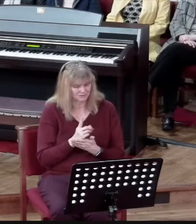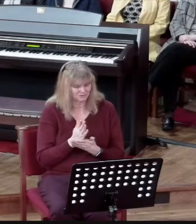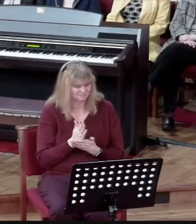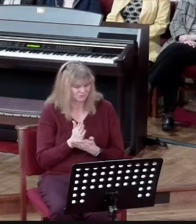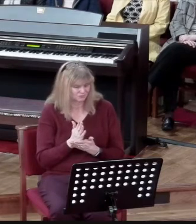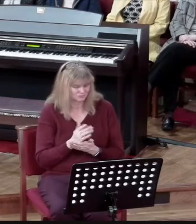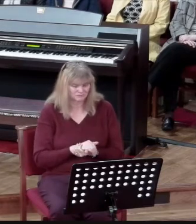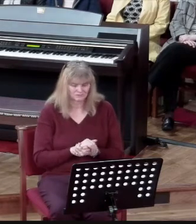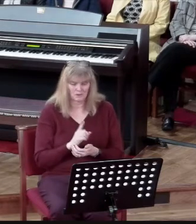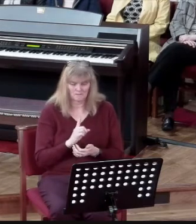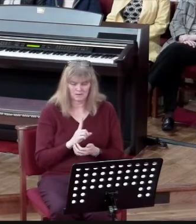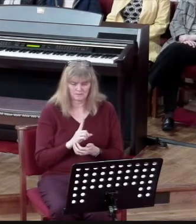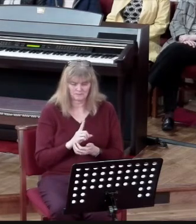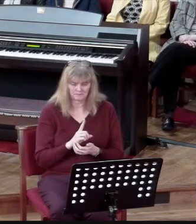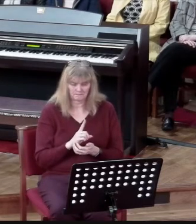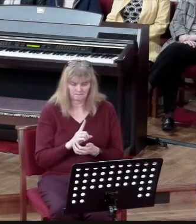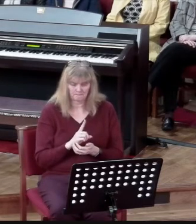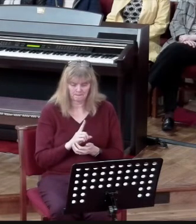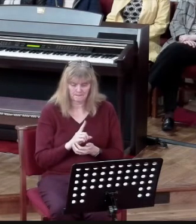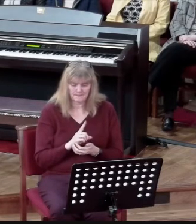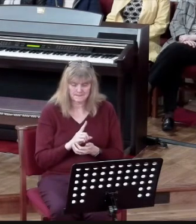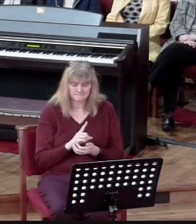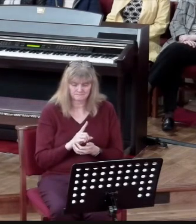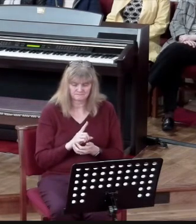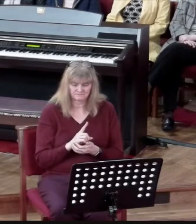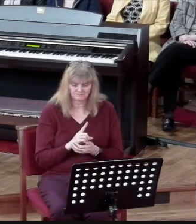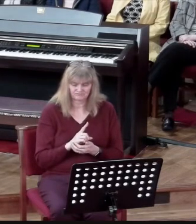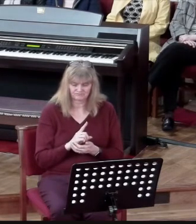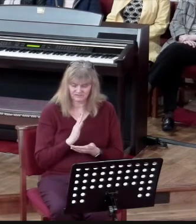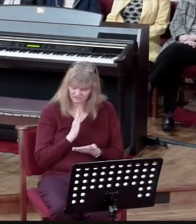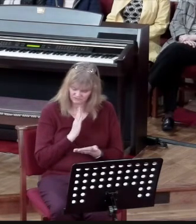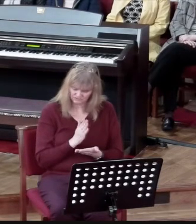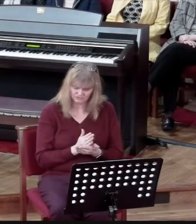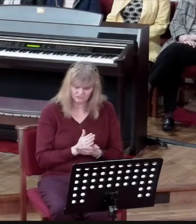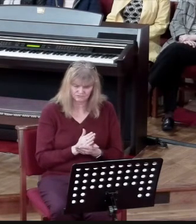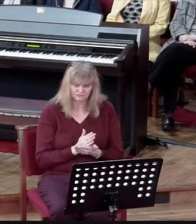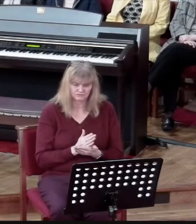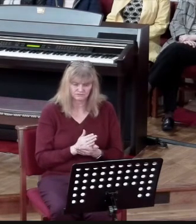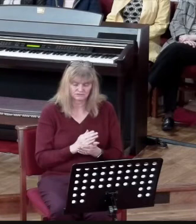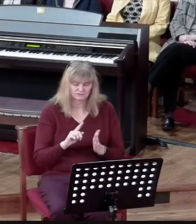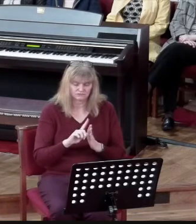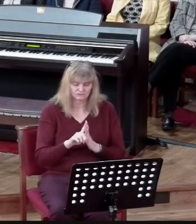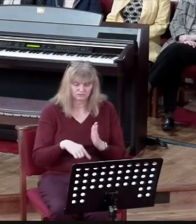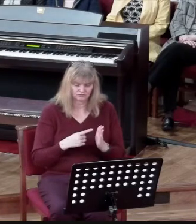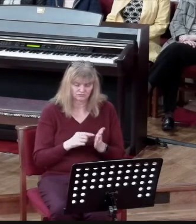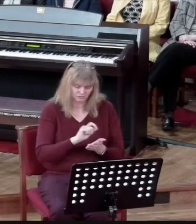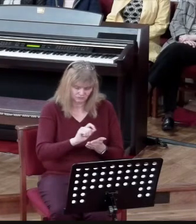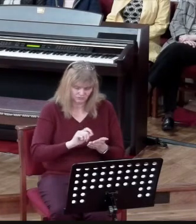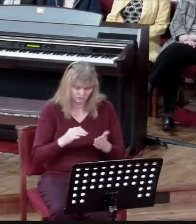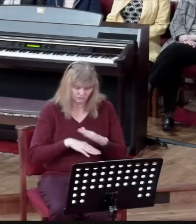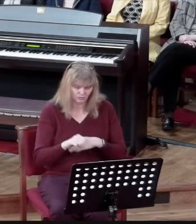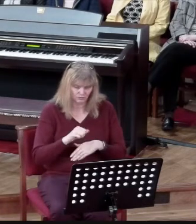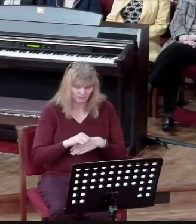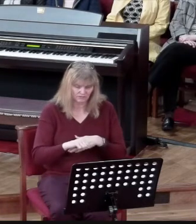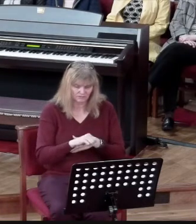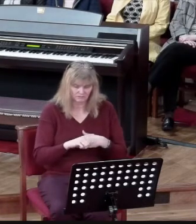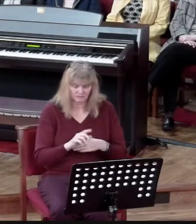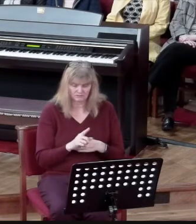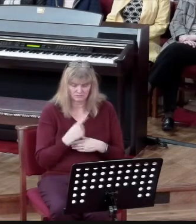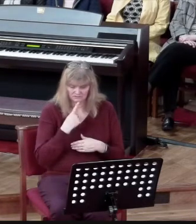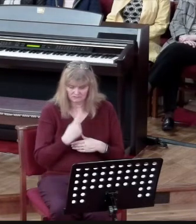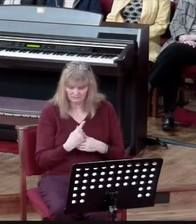life in his name. That's the purpose. That's the reason John was writing this gospel. And it seems as though that might be the end